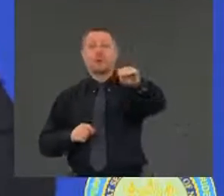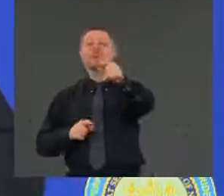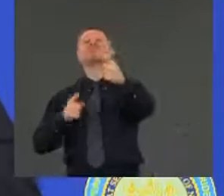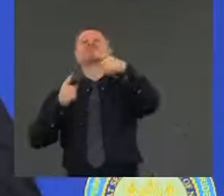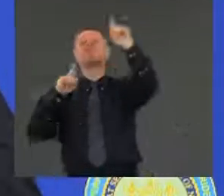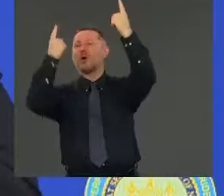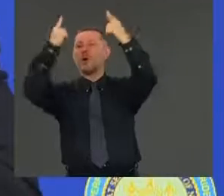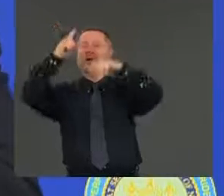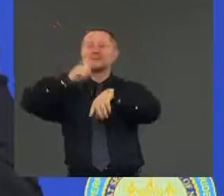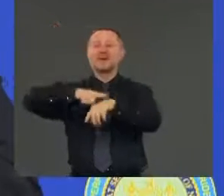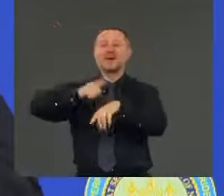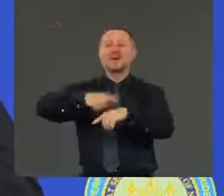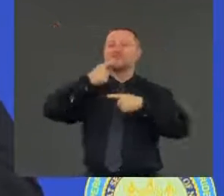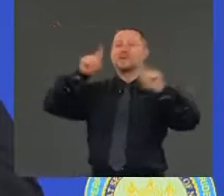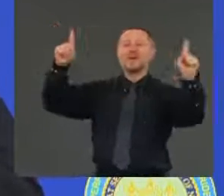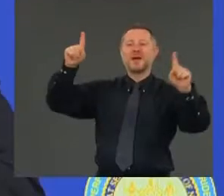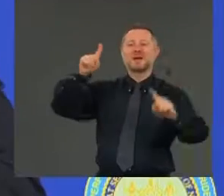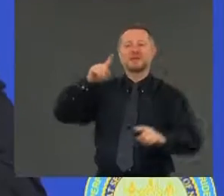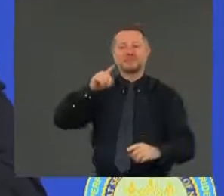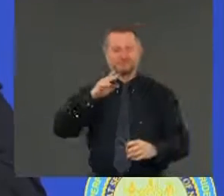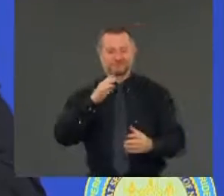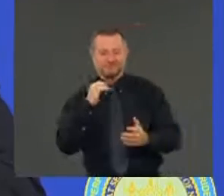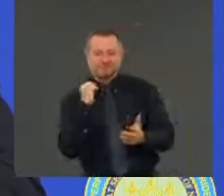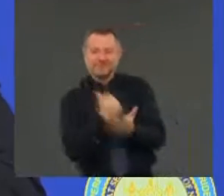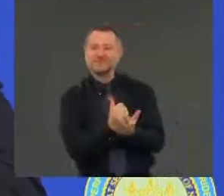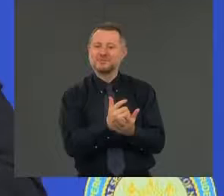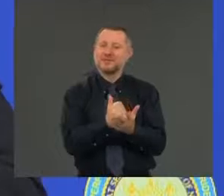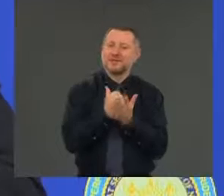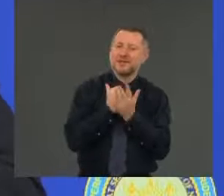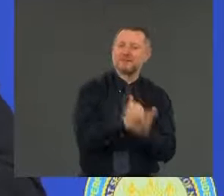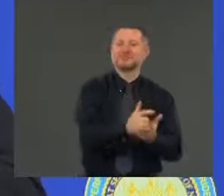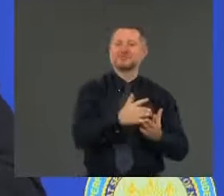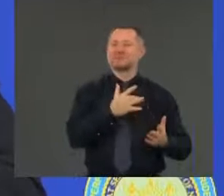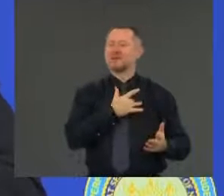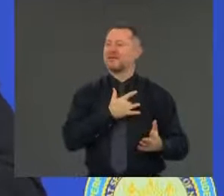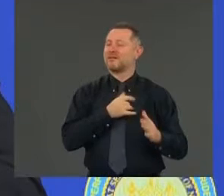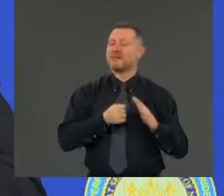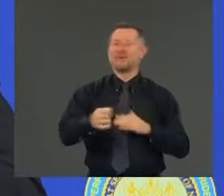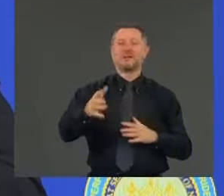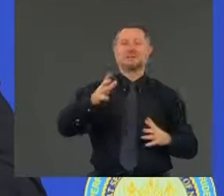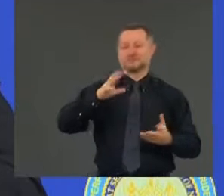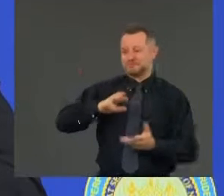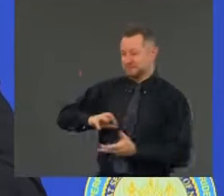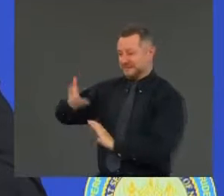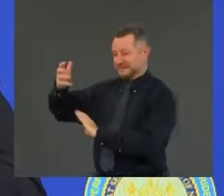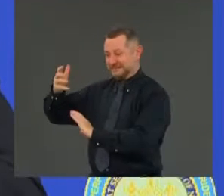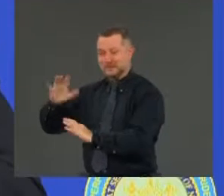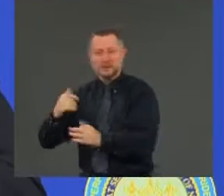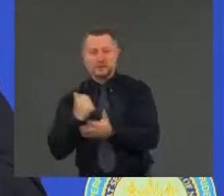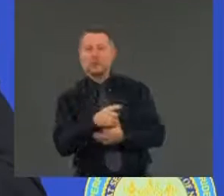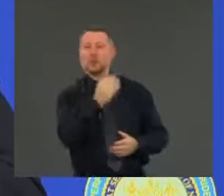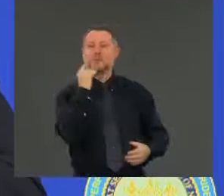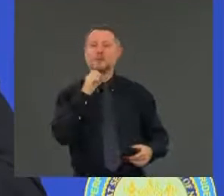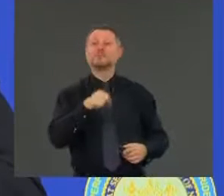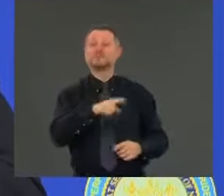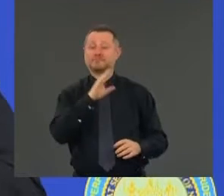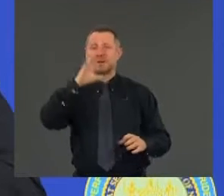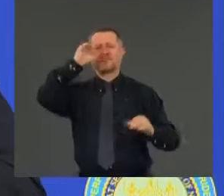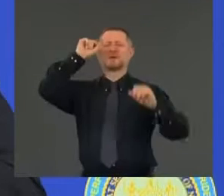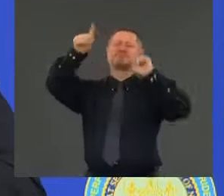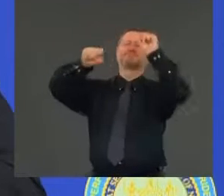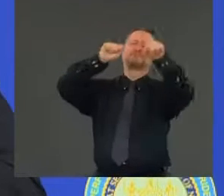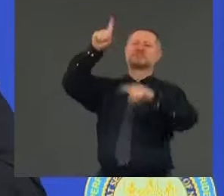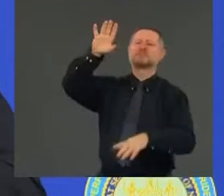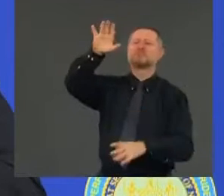So out of a crisis comes positive. What about the stock exchange policy? Do you think that the subway is a spreader of the virus